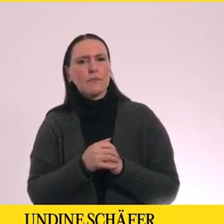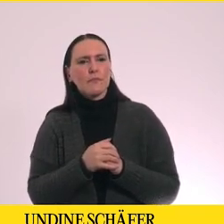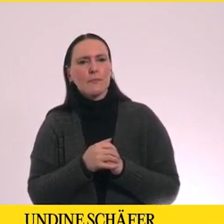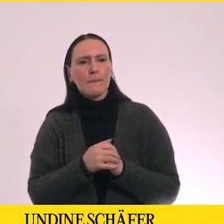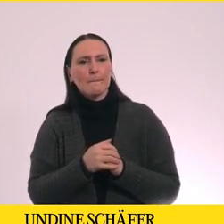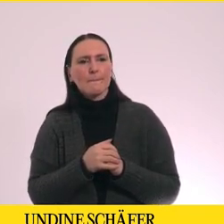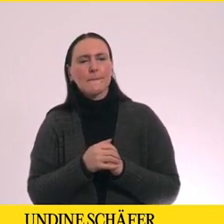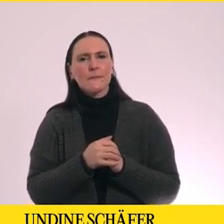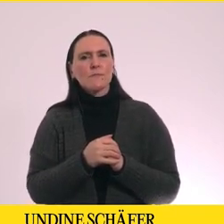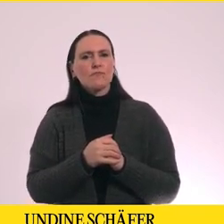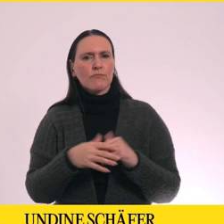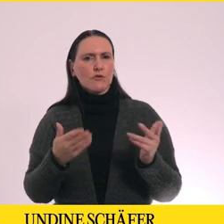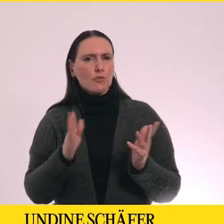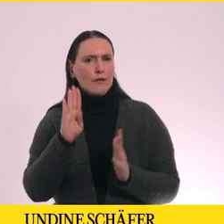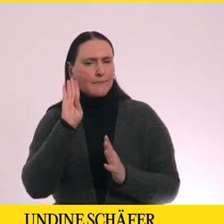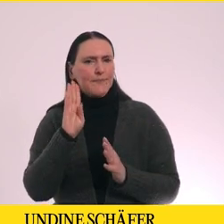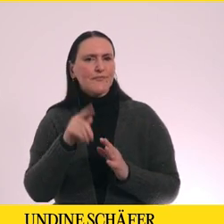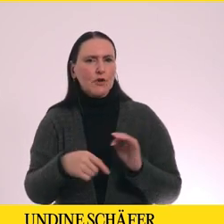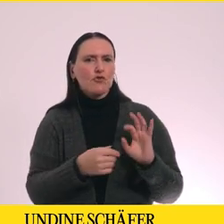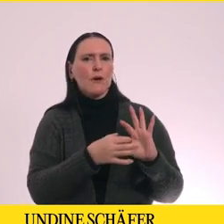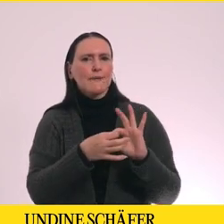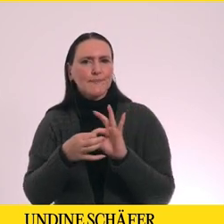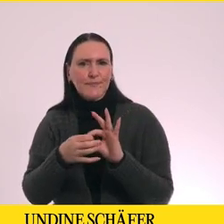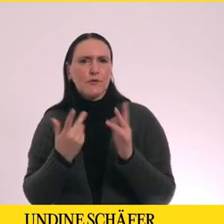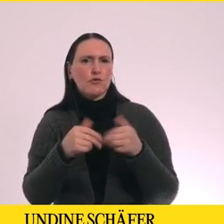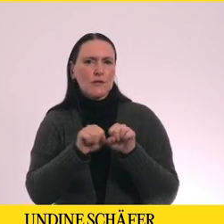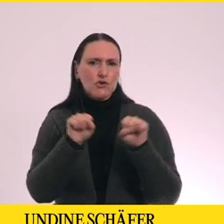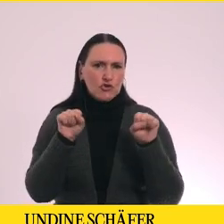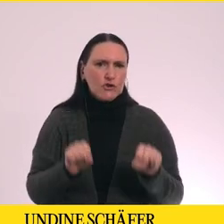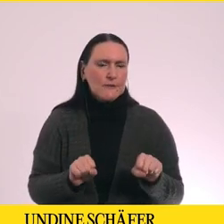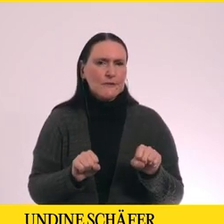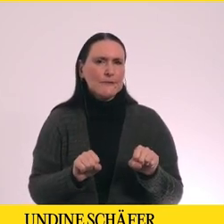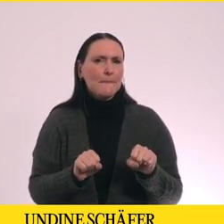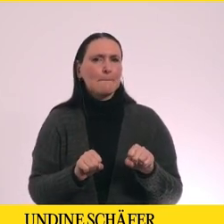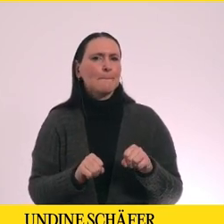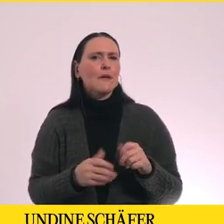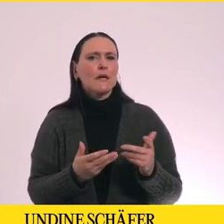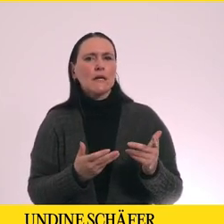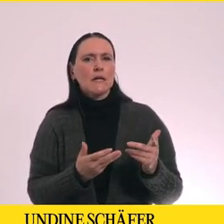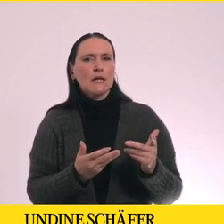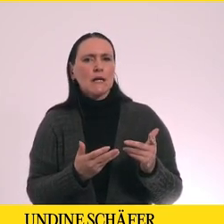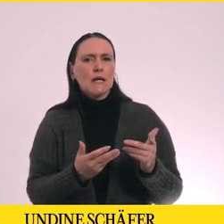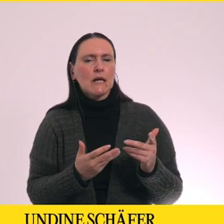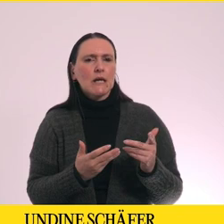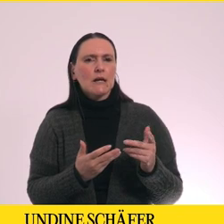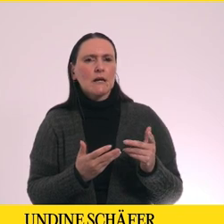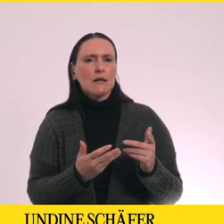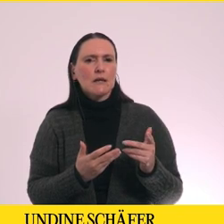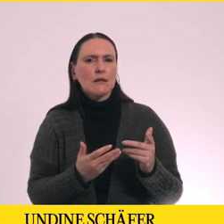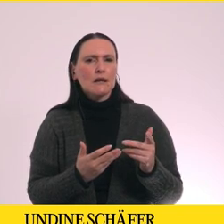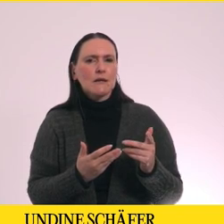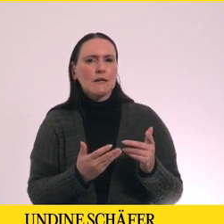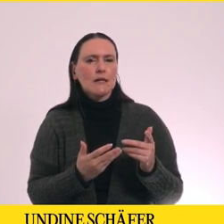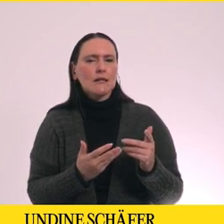what I heard from that was this concatenation of systems which combine together to produce a